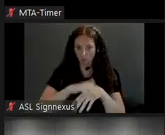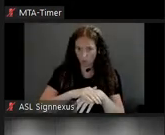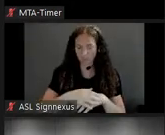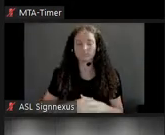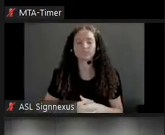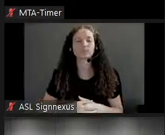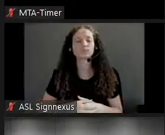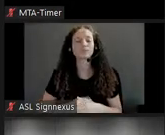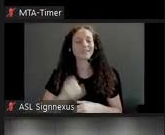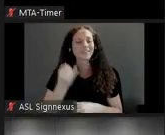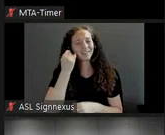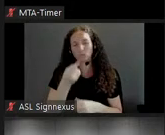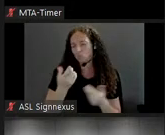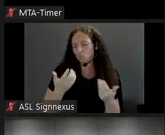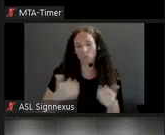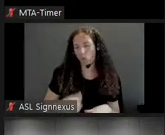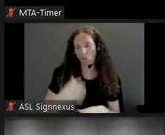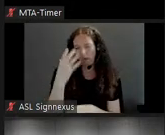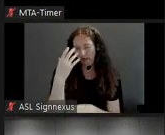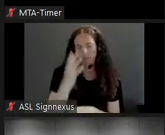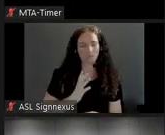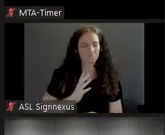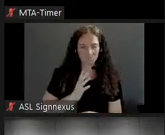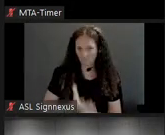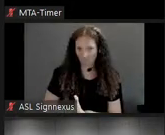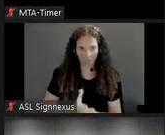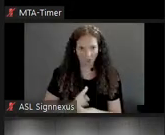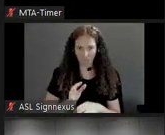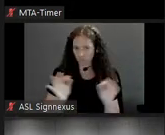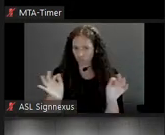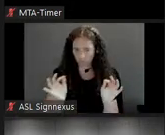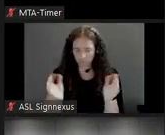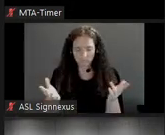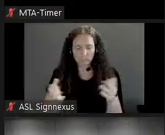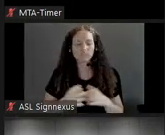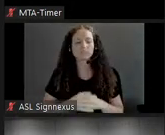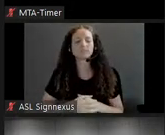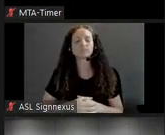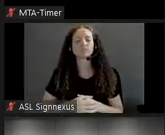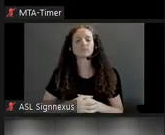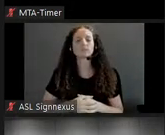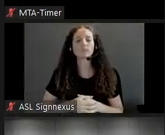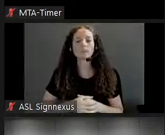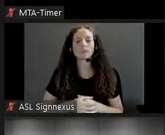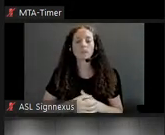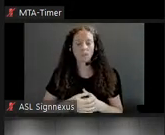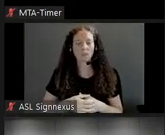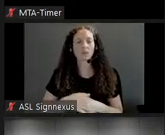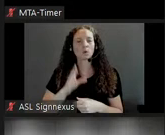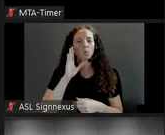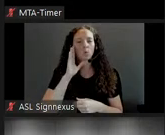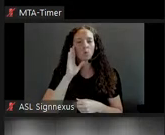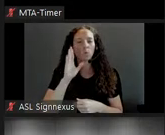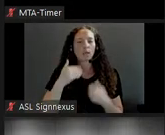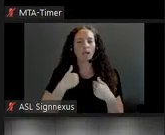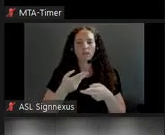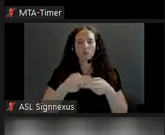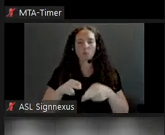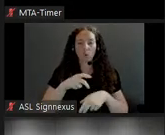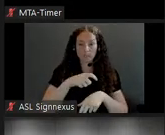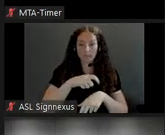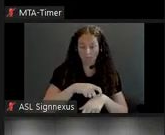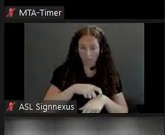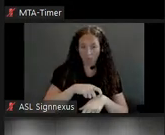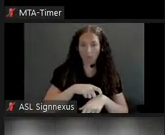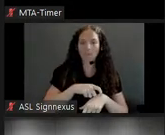if you don't want to be on camera, that's also totally fine. It's really not a big deal. You're going to see a brief transition, and we're also going to see the same thing